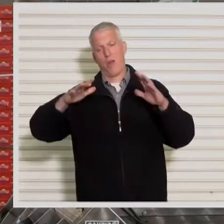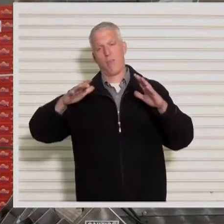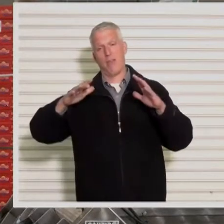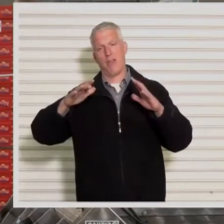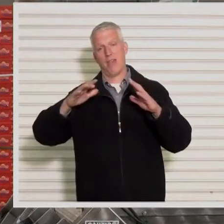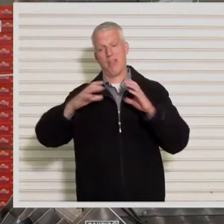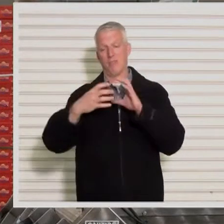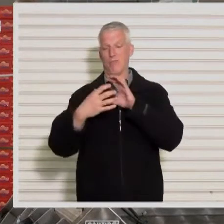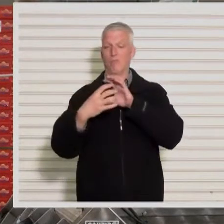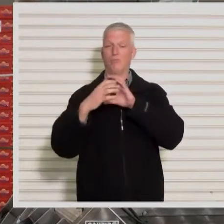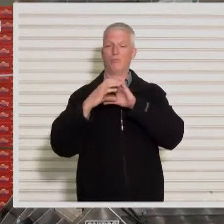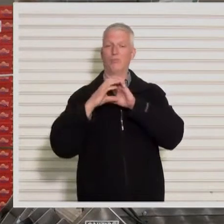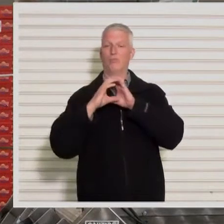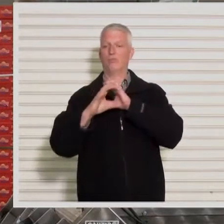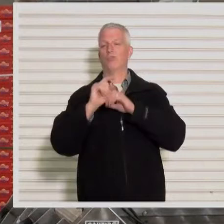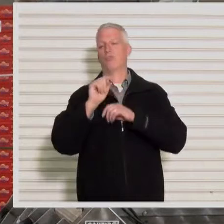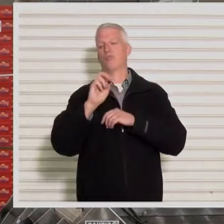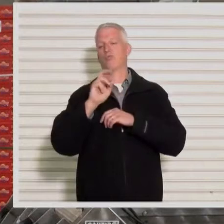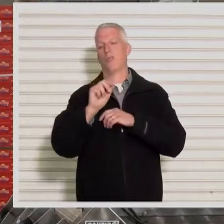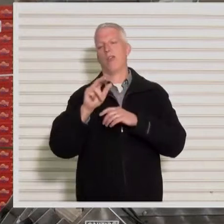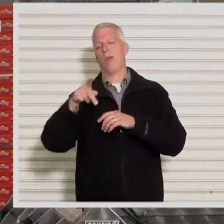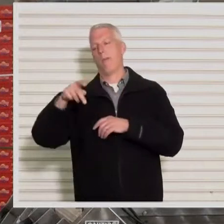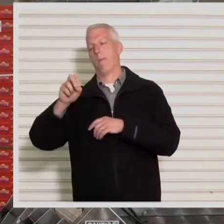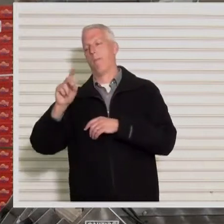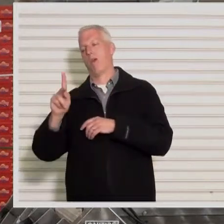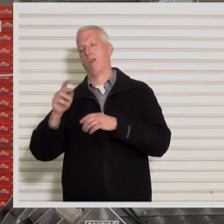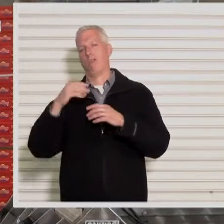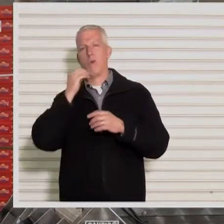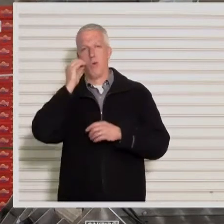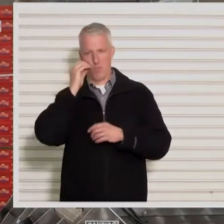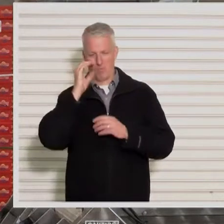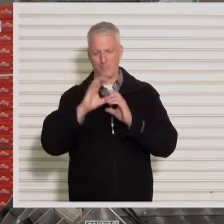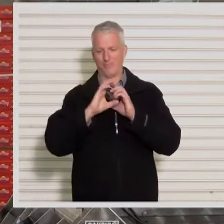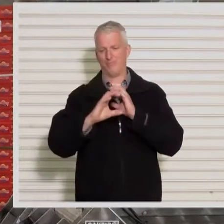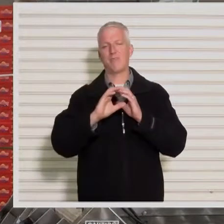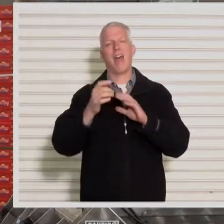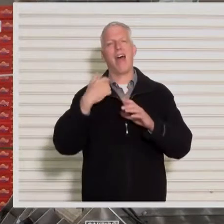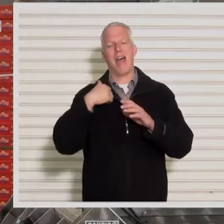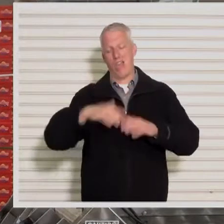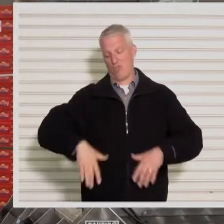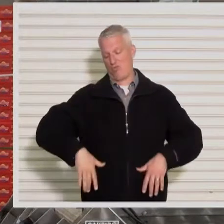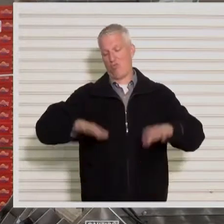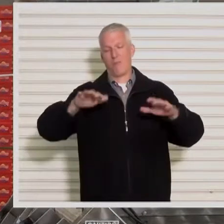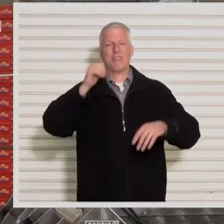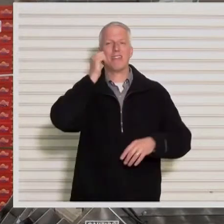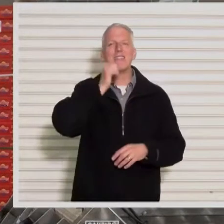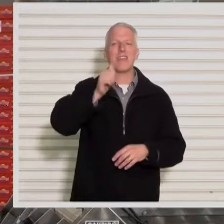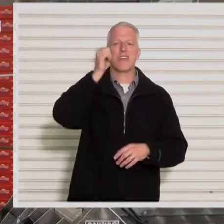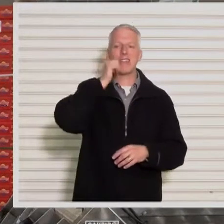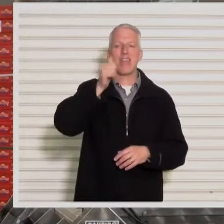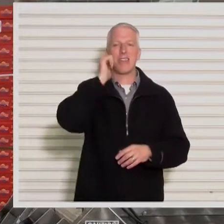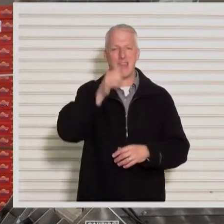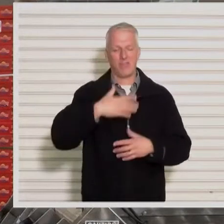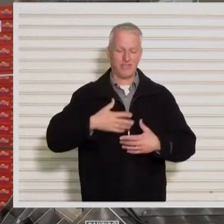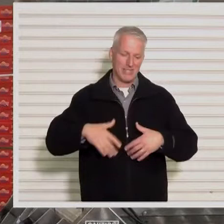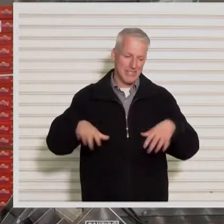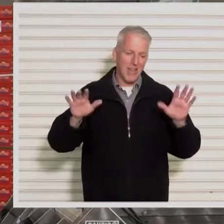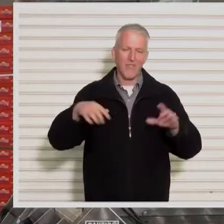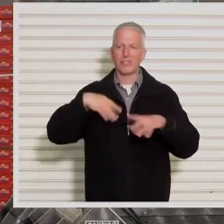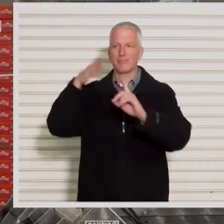life with my farm worker parents who worked day in and day out, sacrificing in order to give